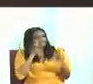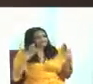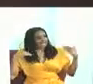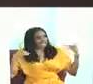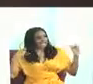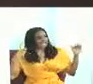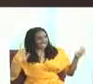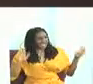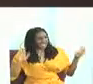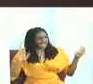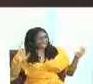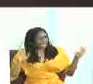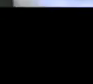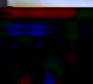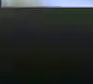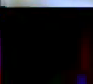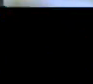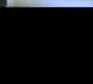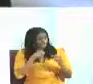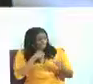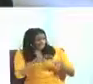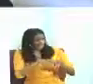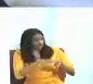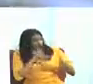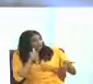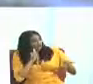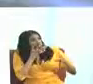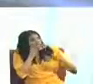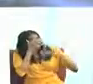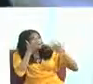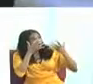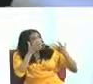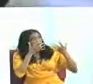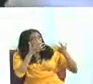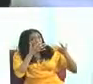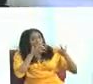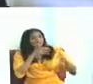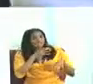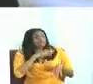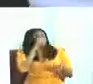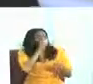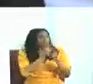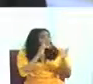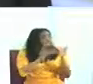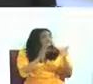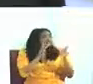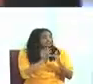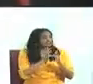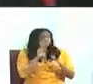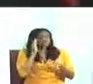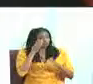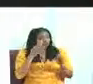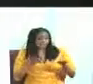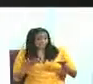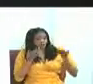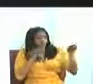watch to where when I called, hey, and my brother Jesus, oh, he took my message to the